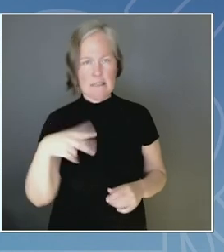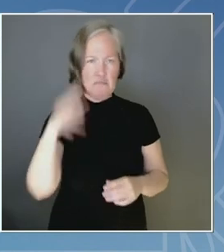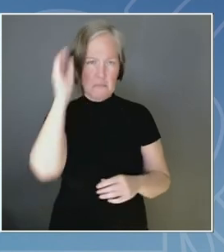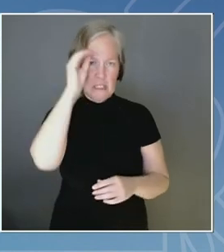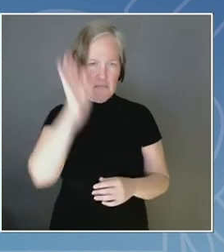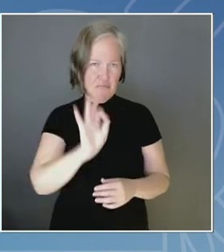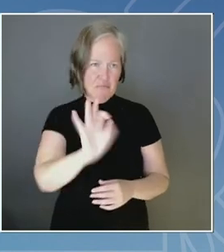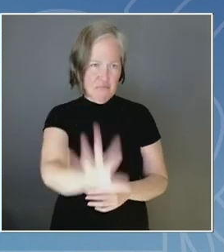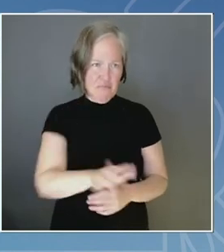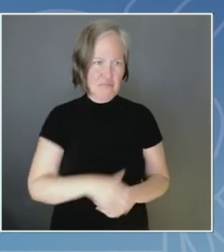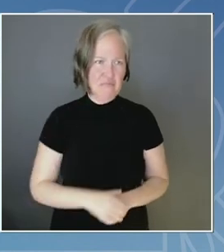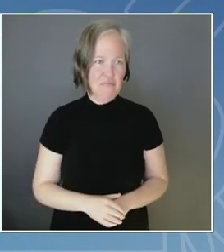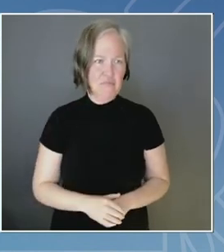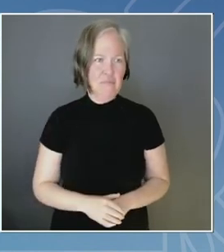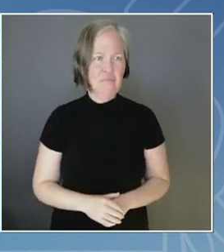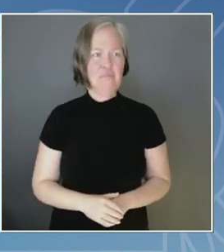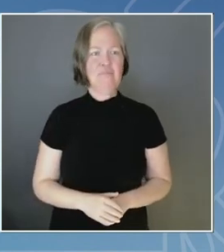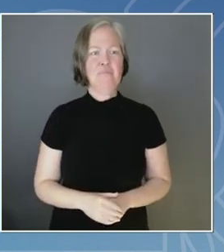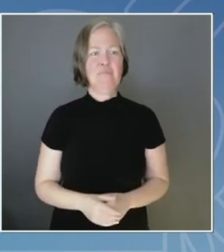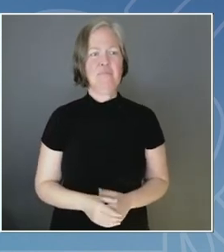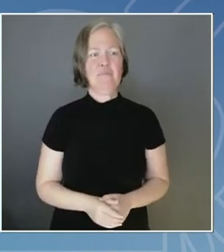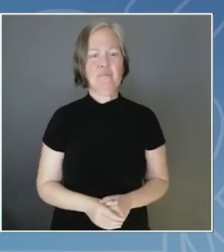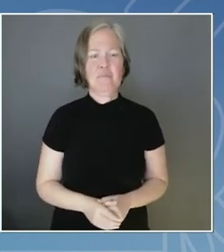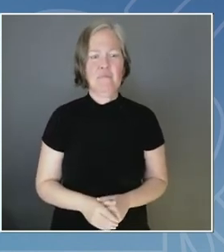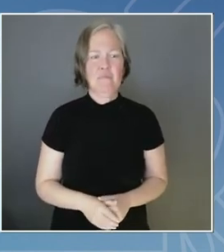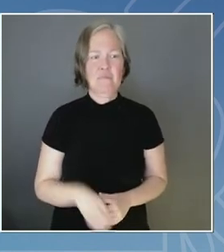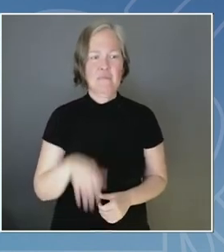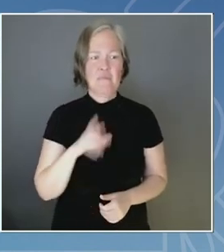Thank you so much, Simon. Anyone else want to share anything?